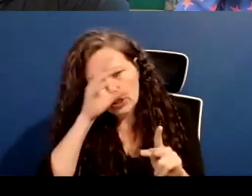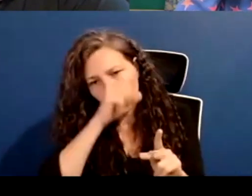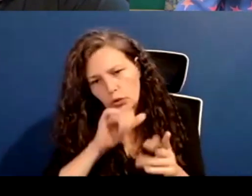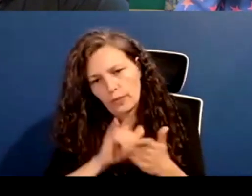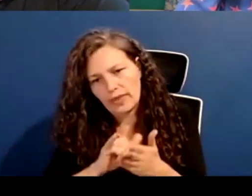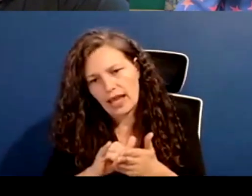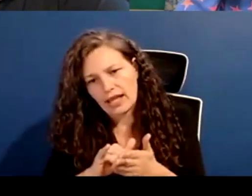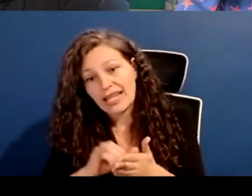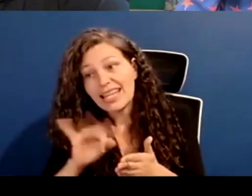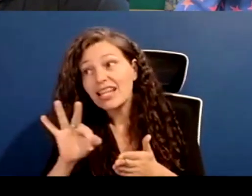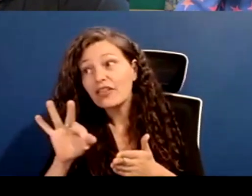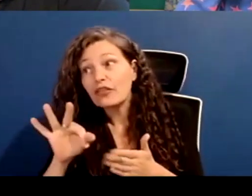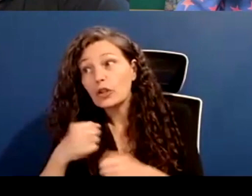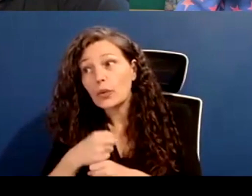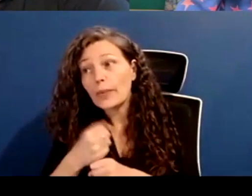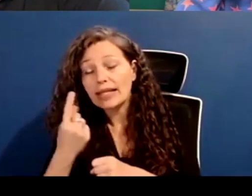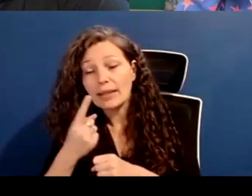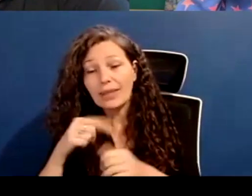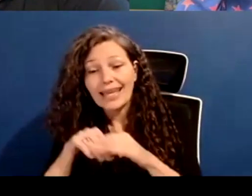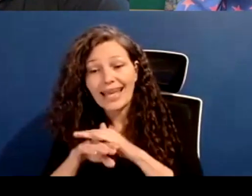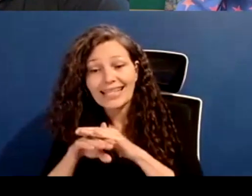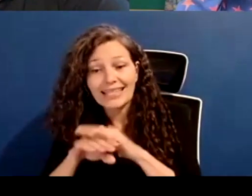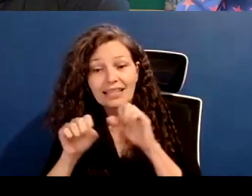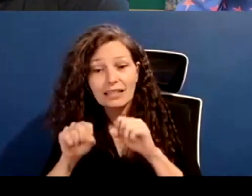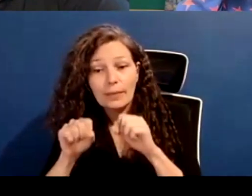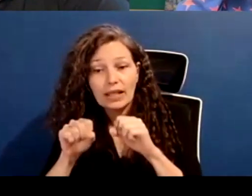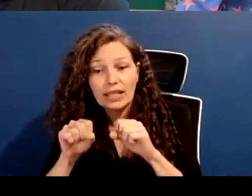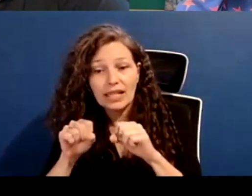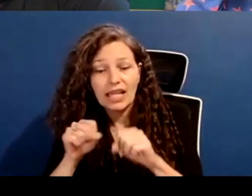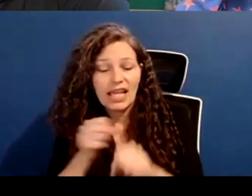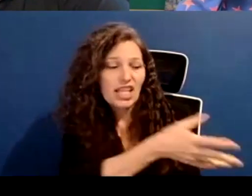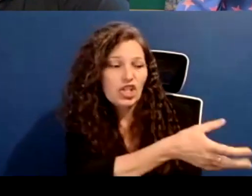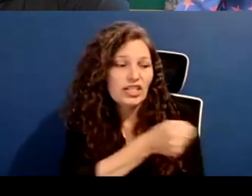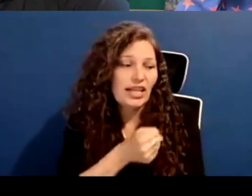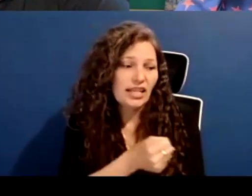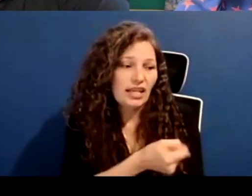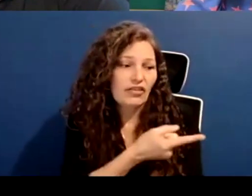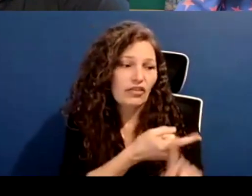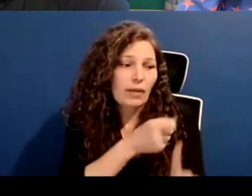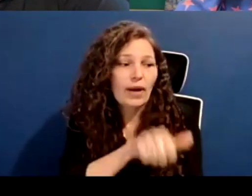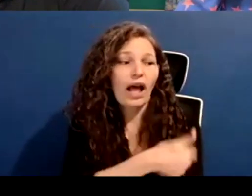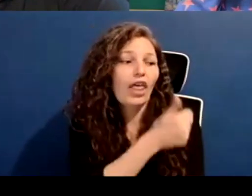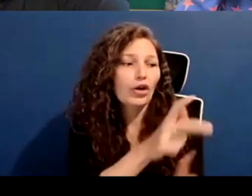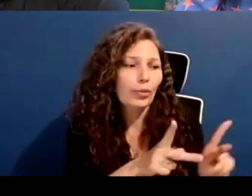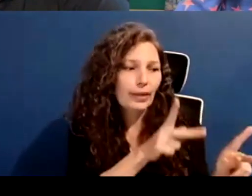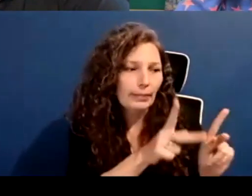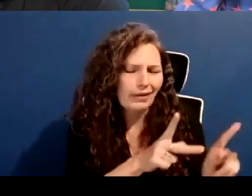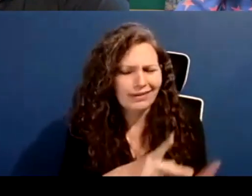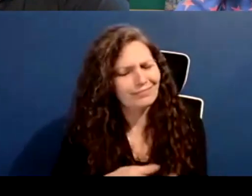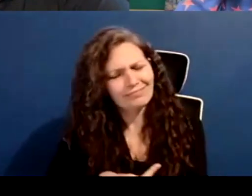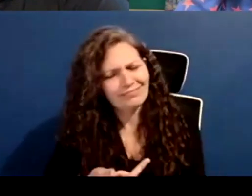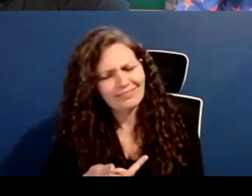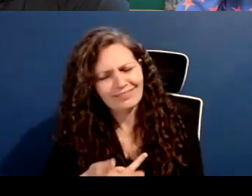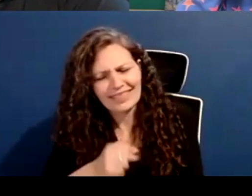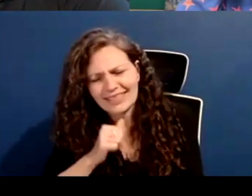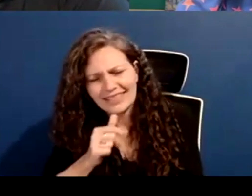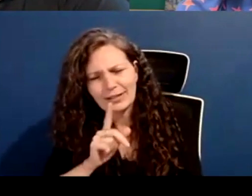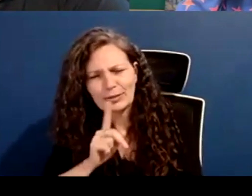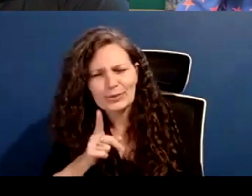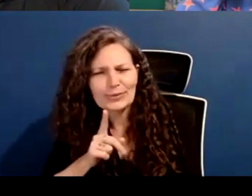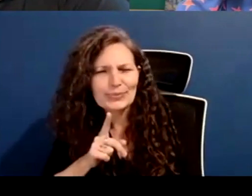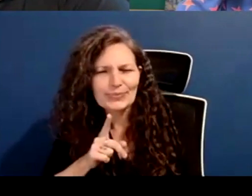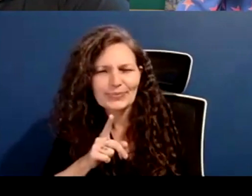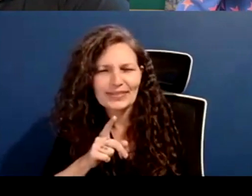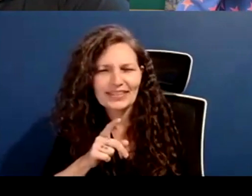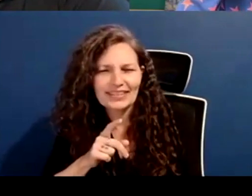things accessible, that's somehow taking away from other folks. And that's just not what we witness in this